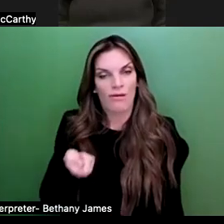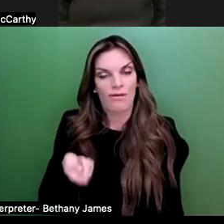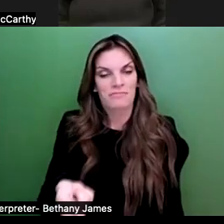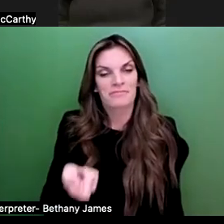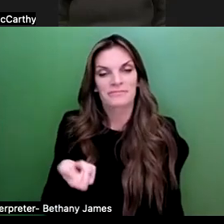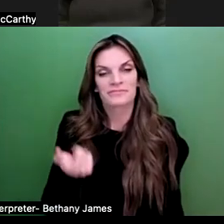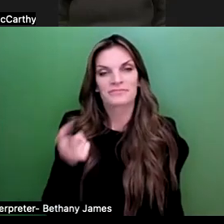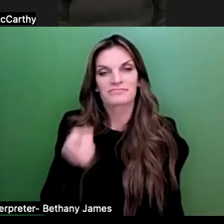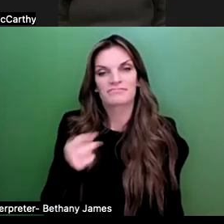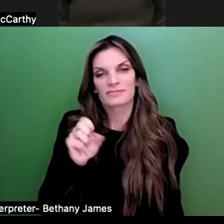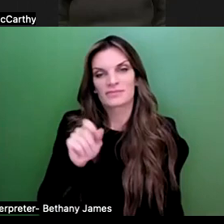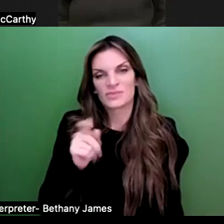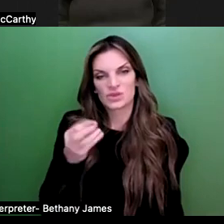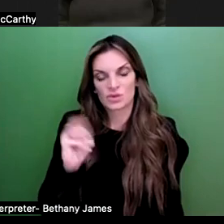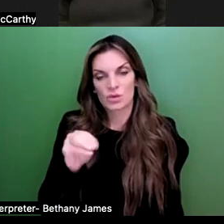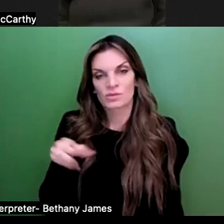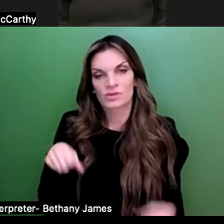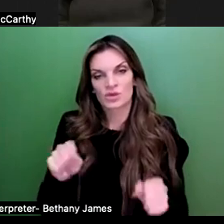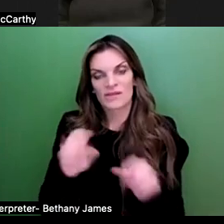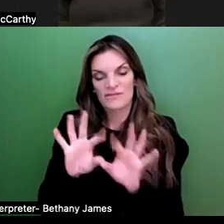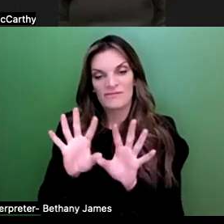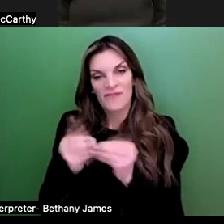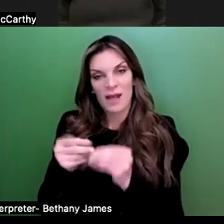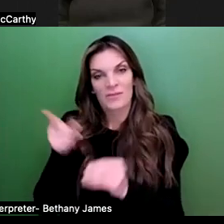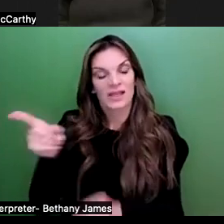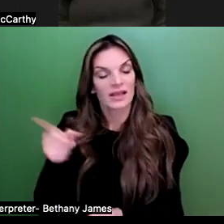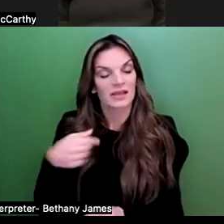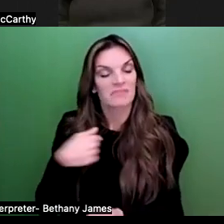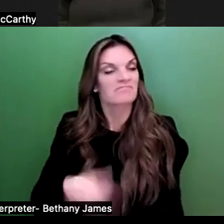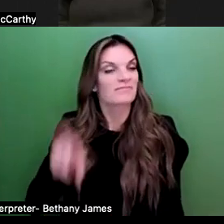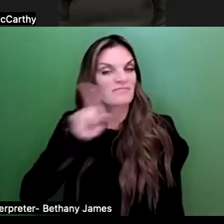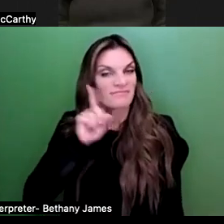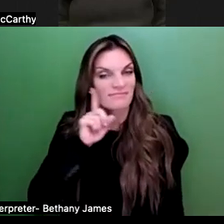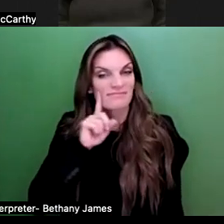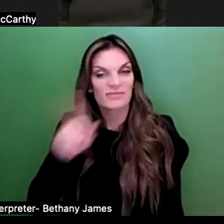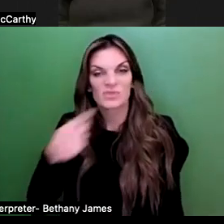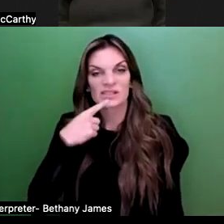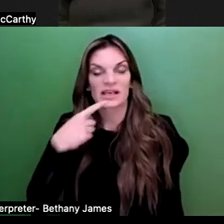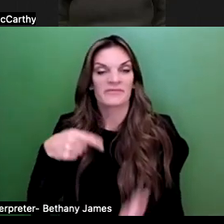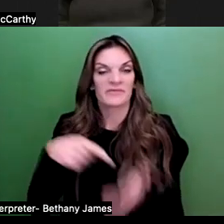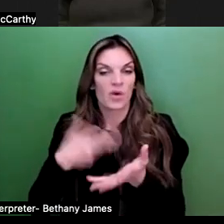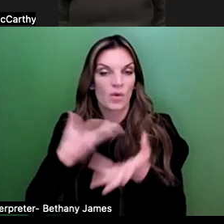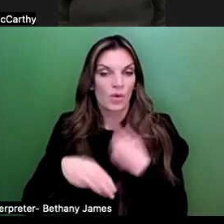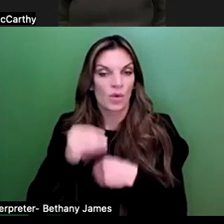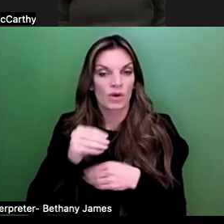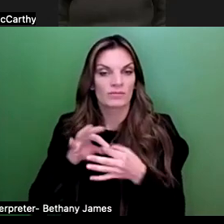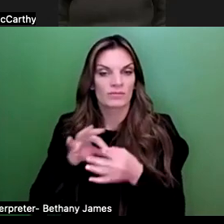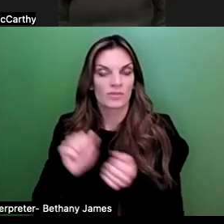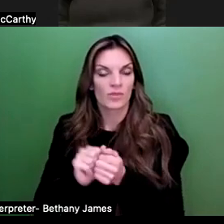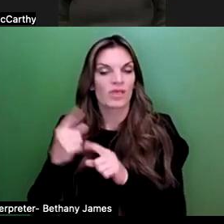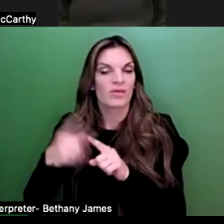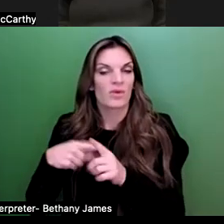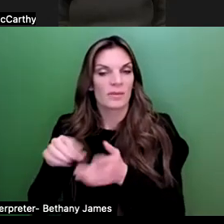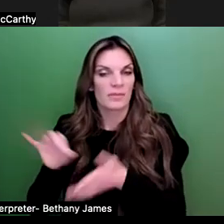a family speaking about how they weren't making enough to pay their rent. I think responsible development is the way